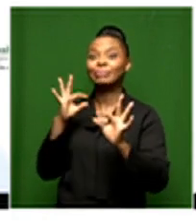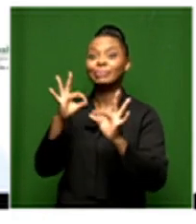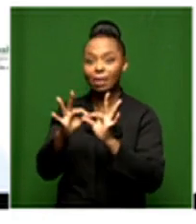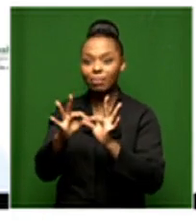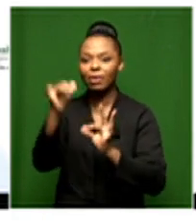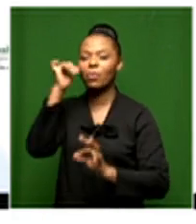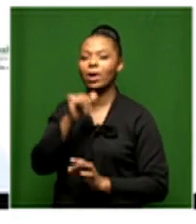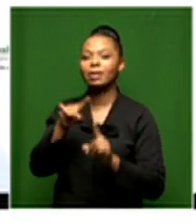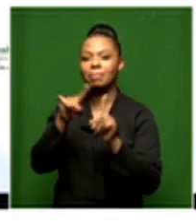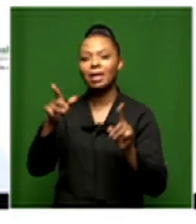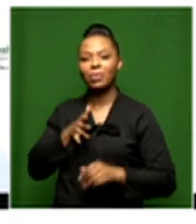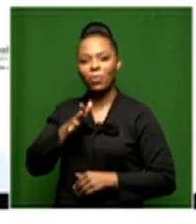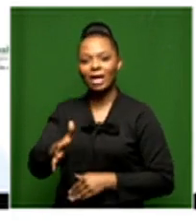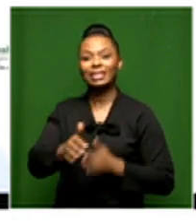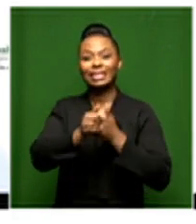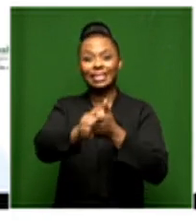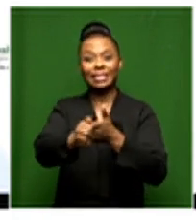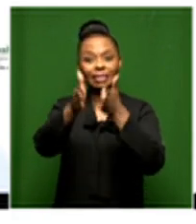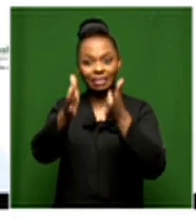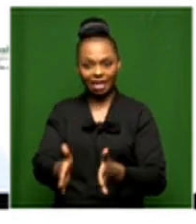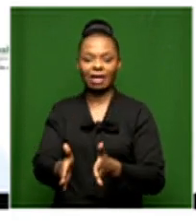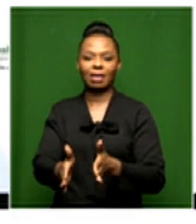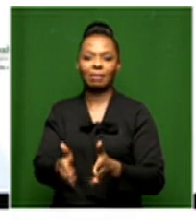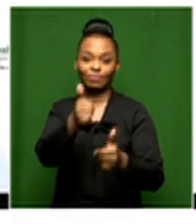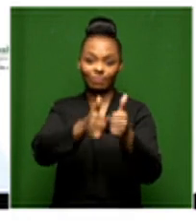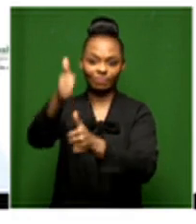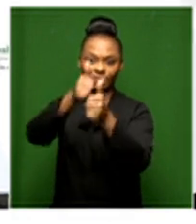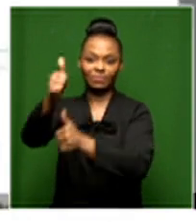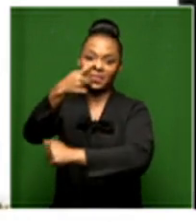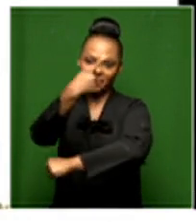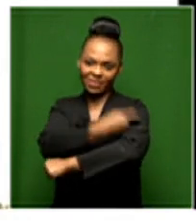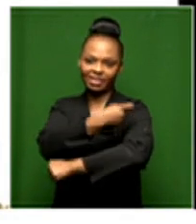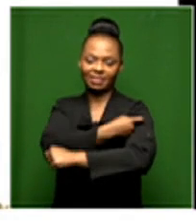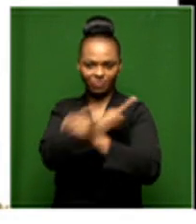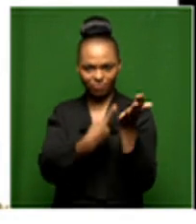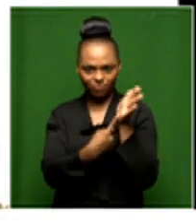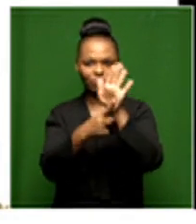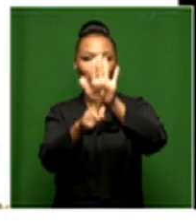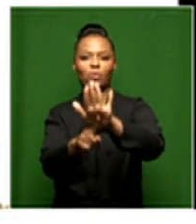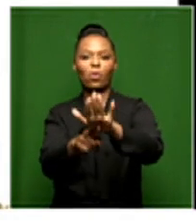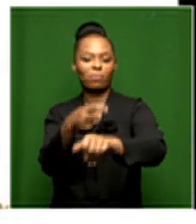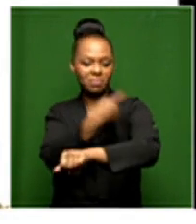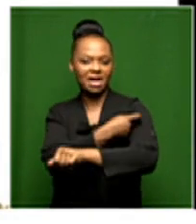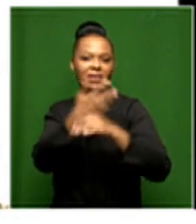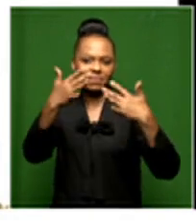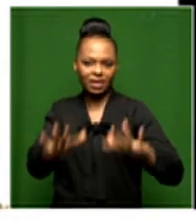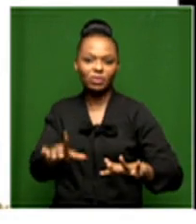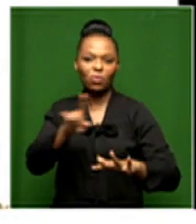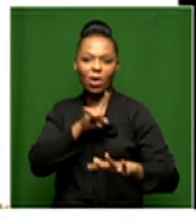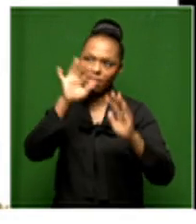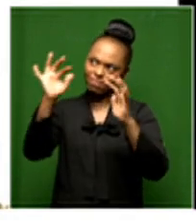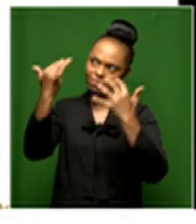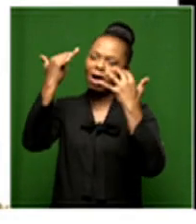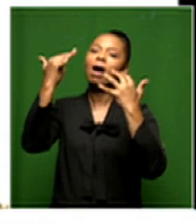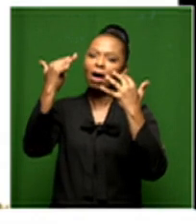we certainly would want our leaders to vaccinate publicly so that everybody has confidence that